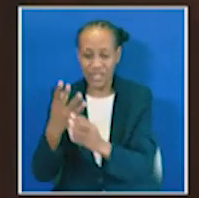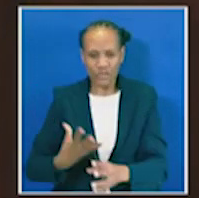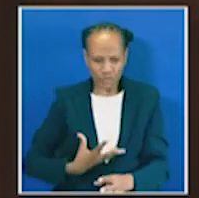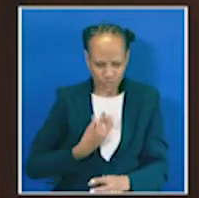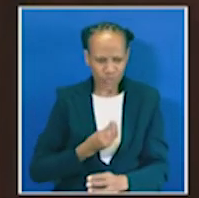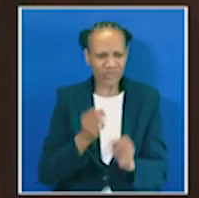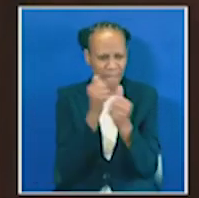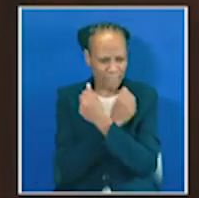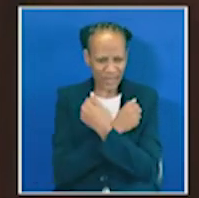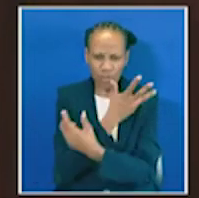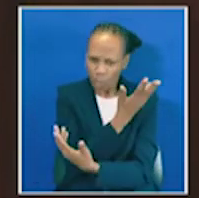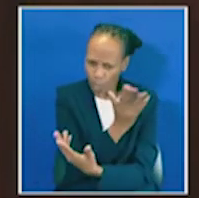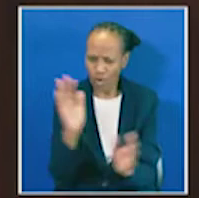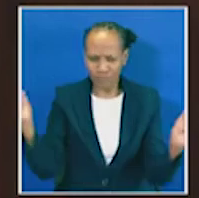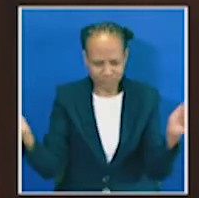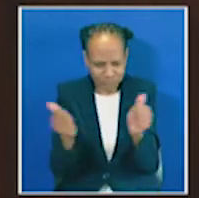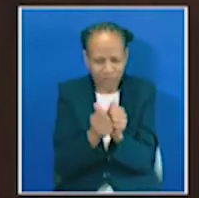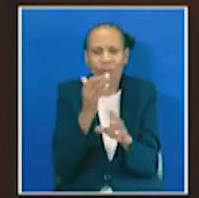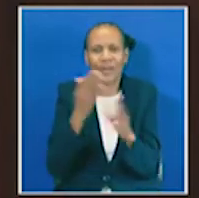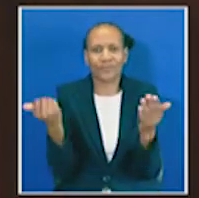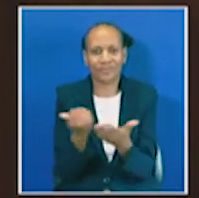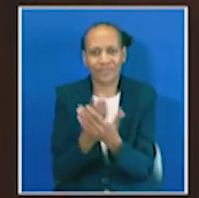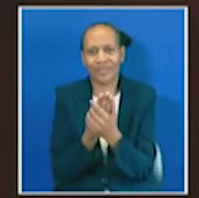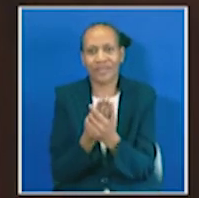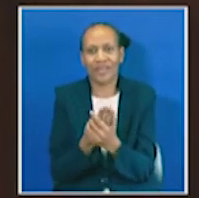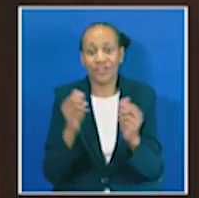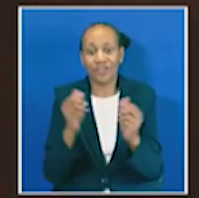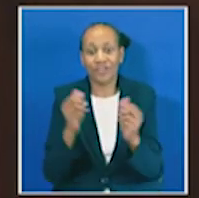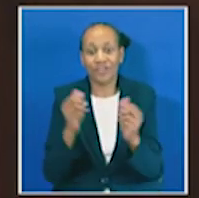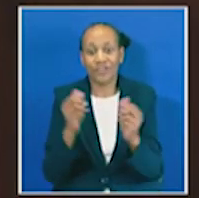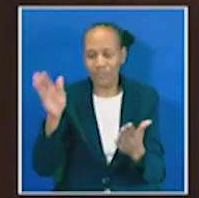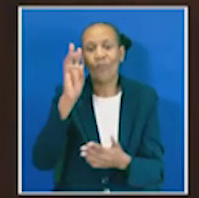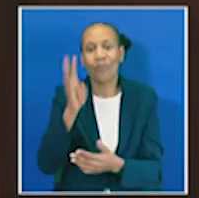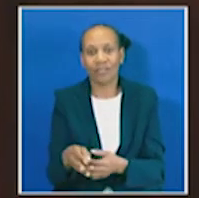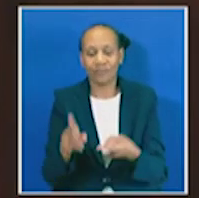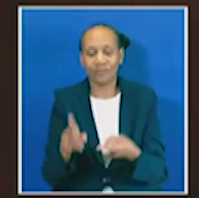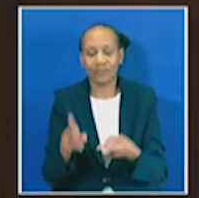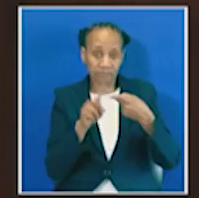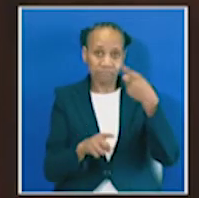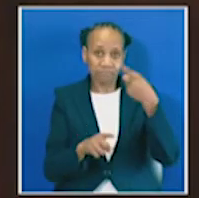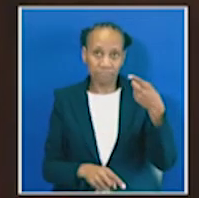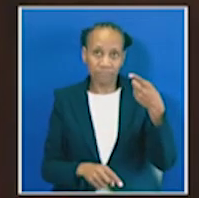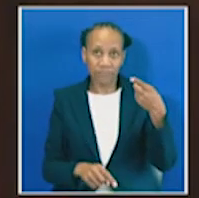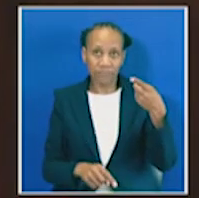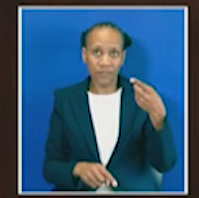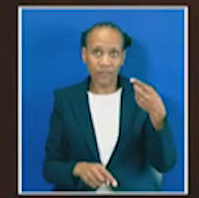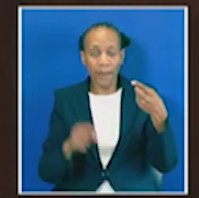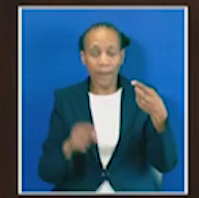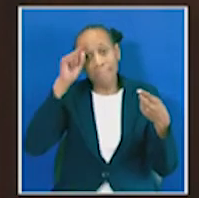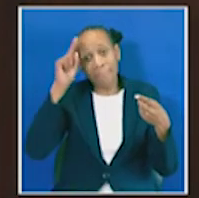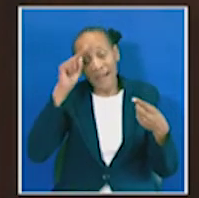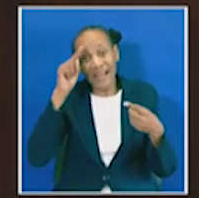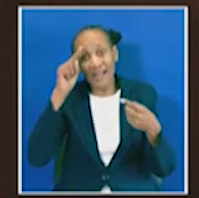as their parents, to overcome some of the challenges. Let me name some of them. Too few black graduates